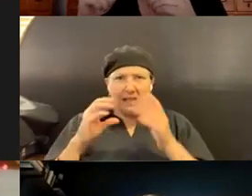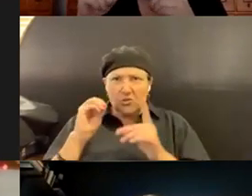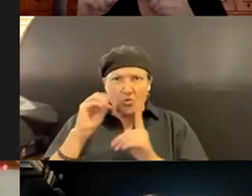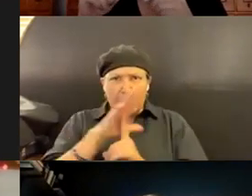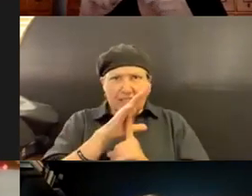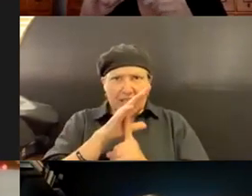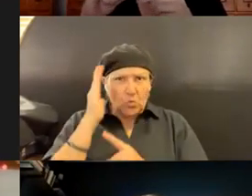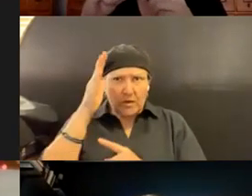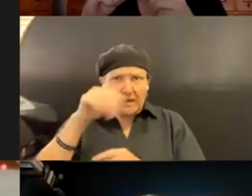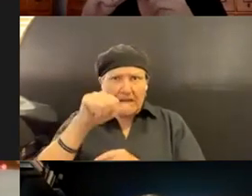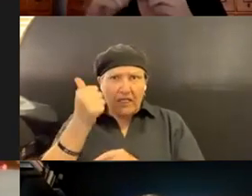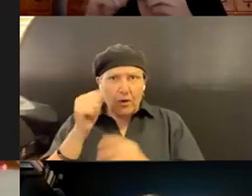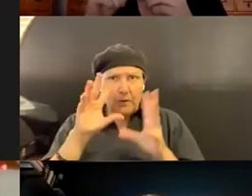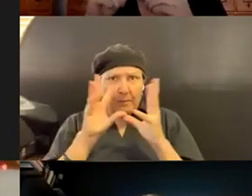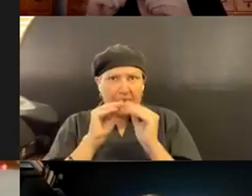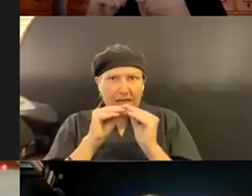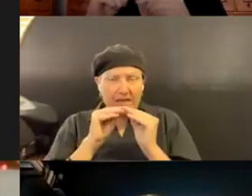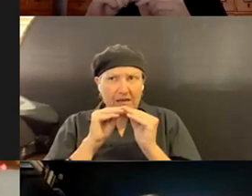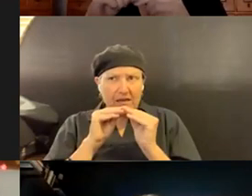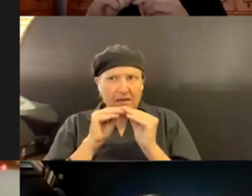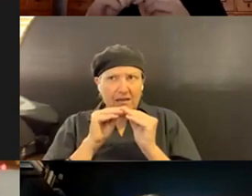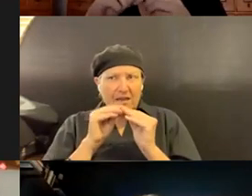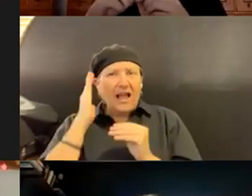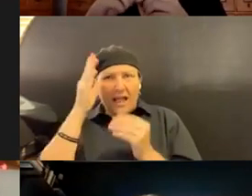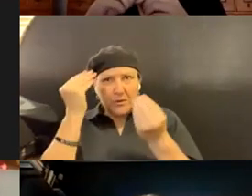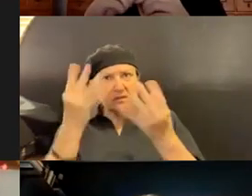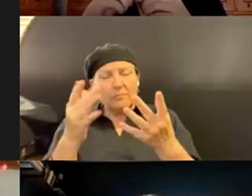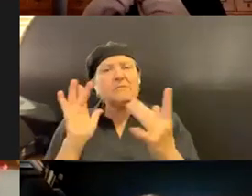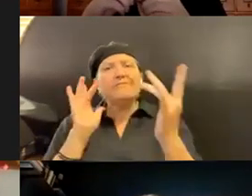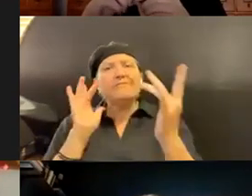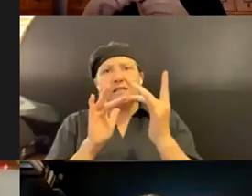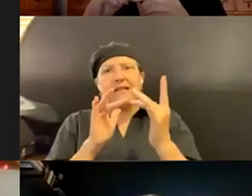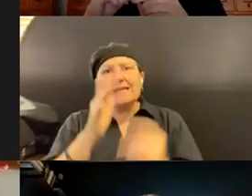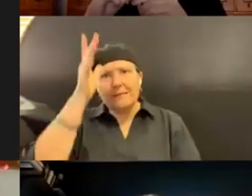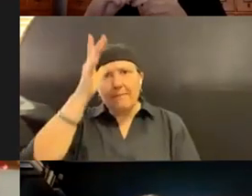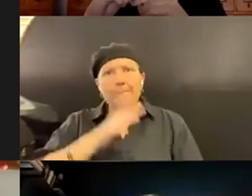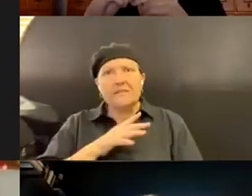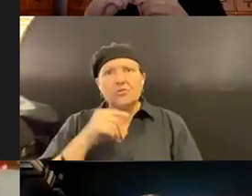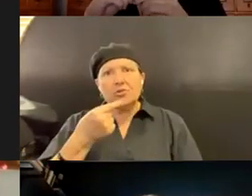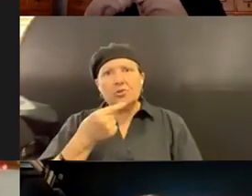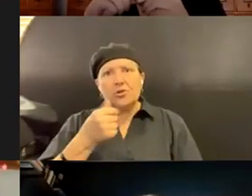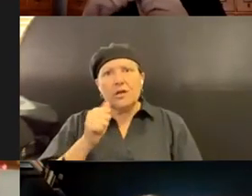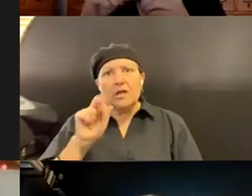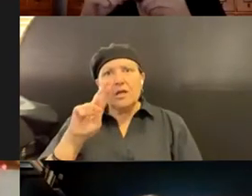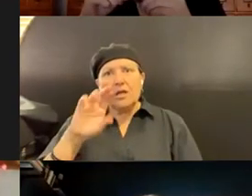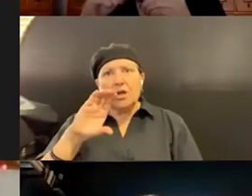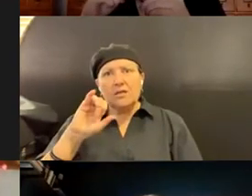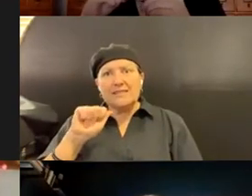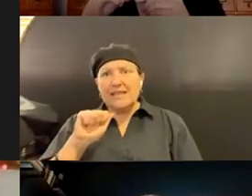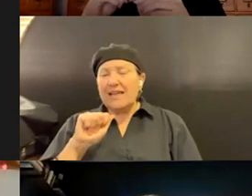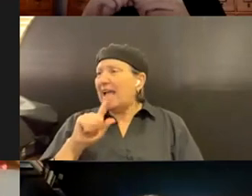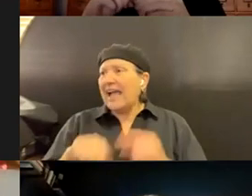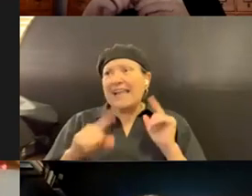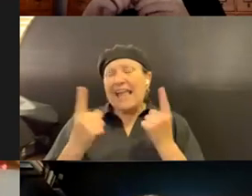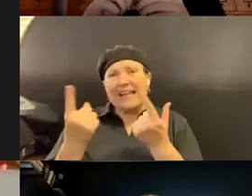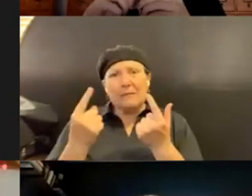I would say to reach out to. Yeah, I would just say reach out to Mr. Garcia, let him know, hey, Mr. Garcia, I can't attend this meeting. Is